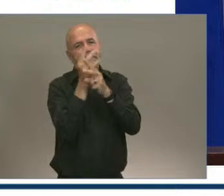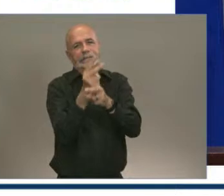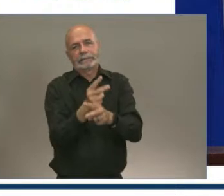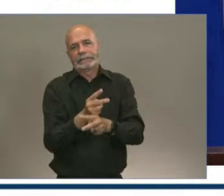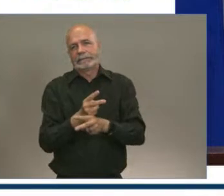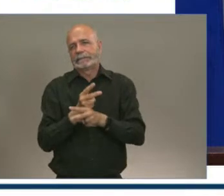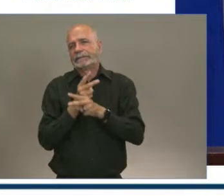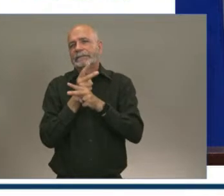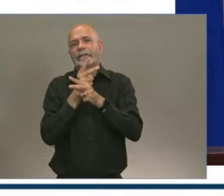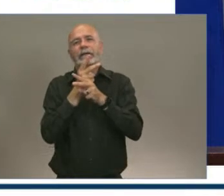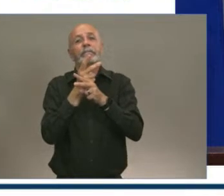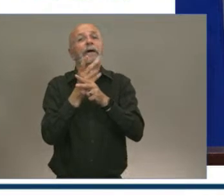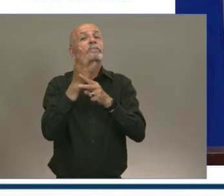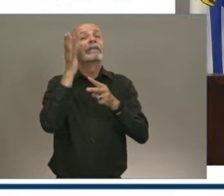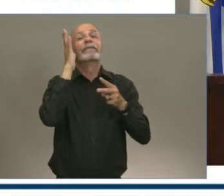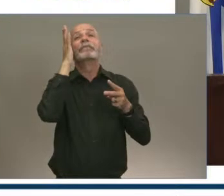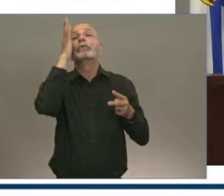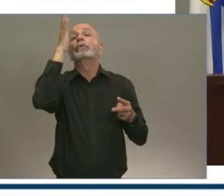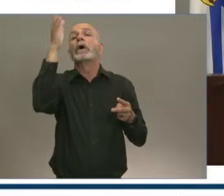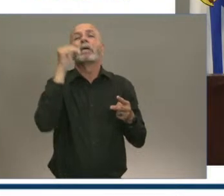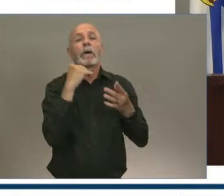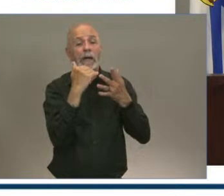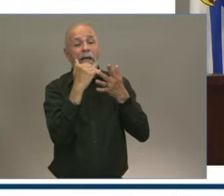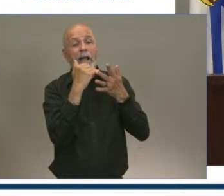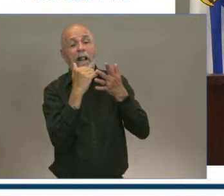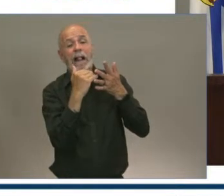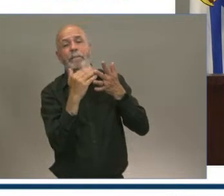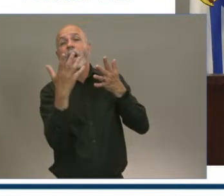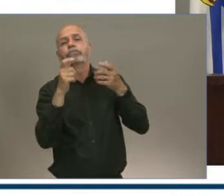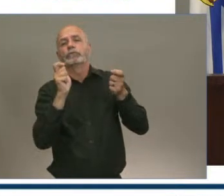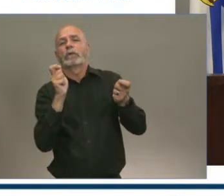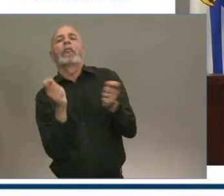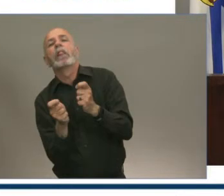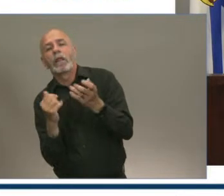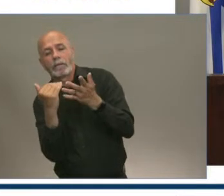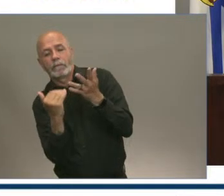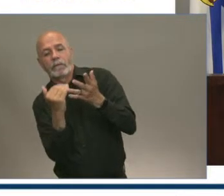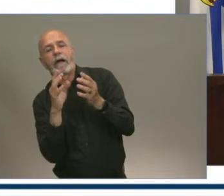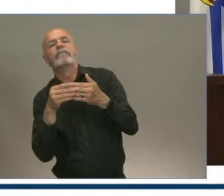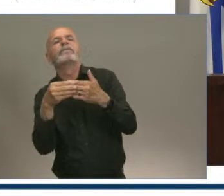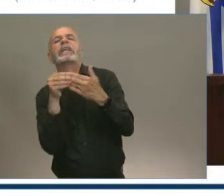future phases. Next, we'll go to the Examiner's Tim Busquet. Go ahead, Tim.